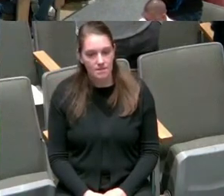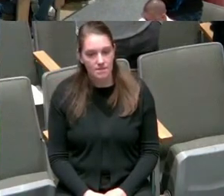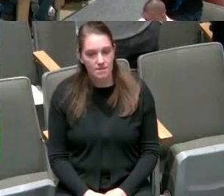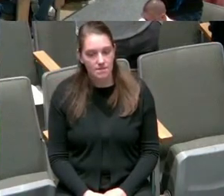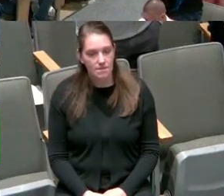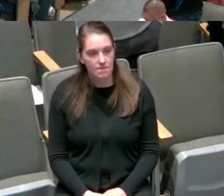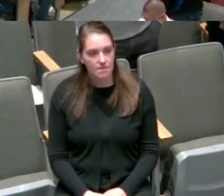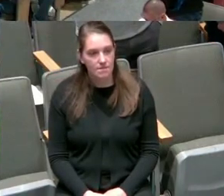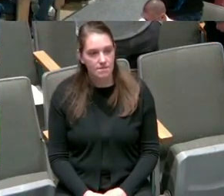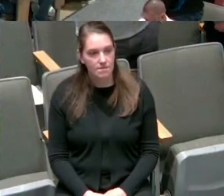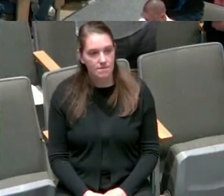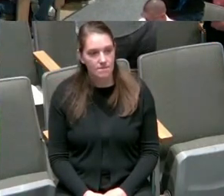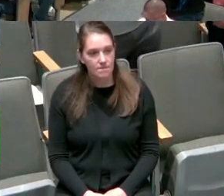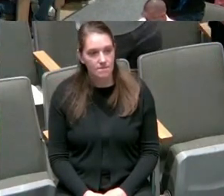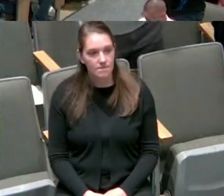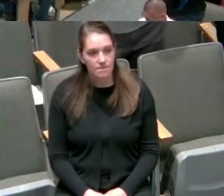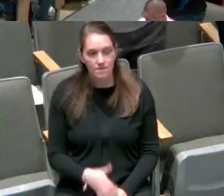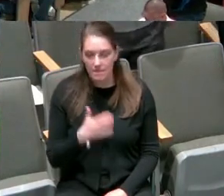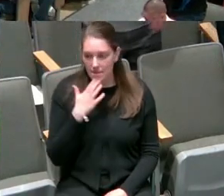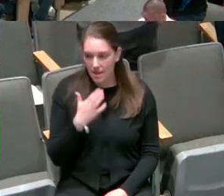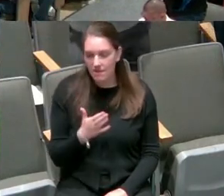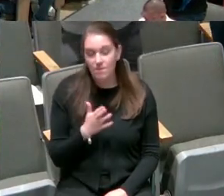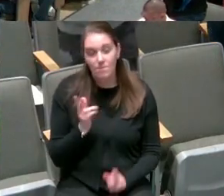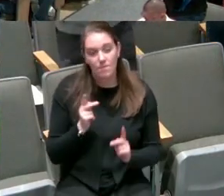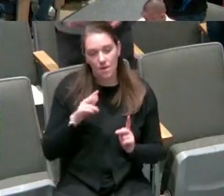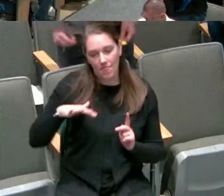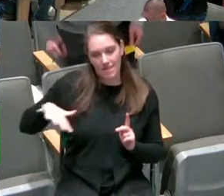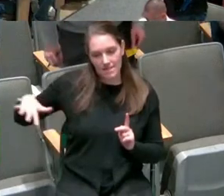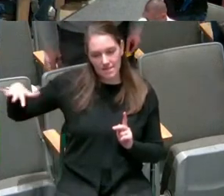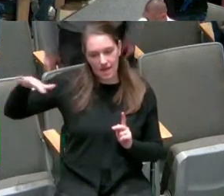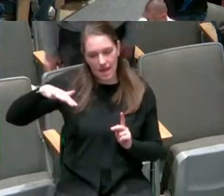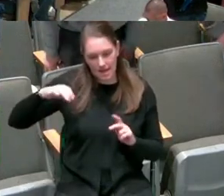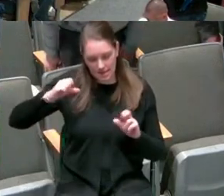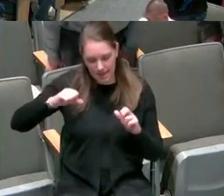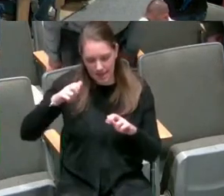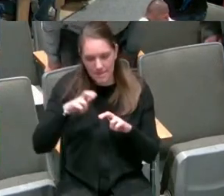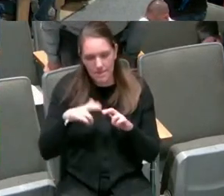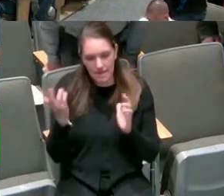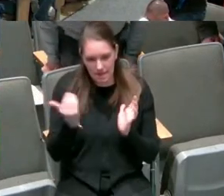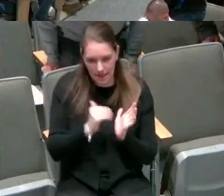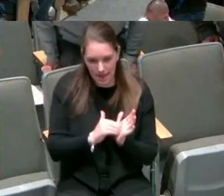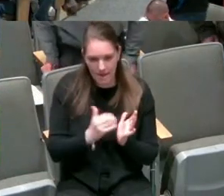okay thank you the folks on this side may be seated